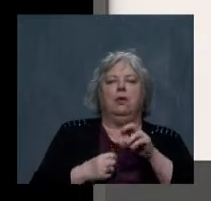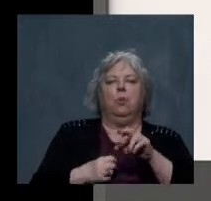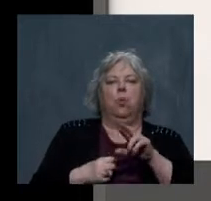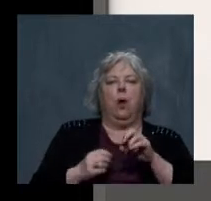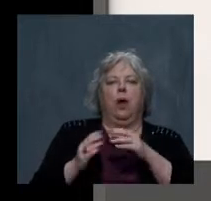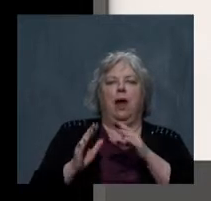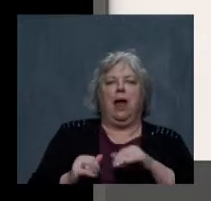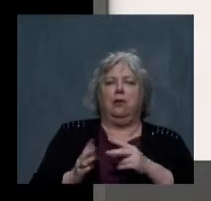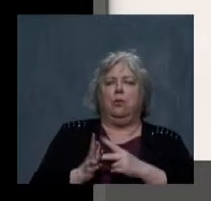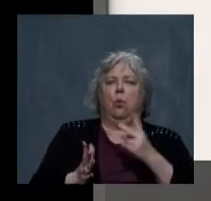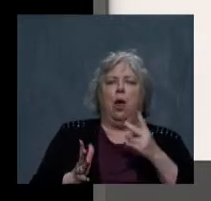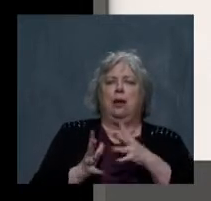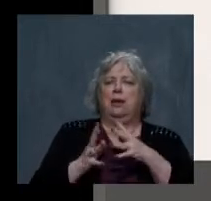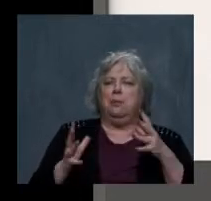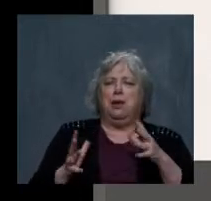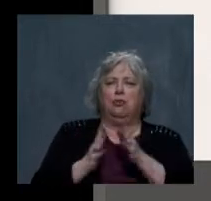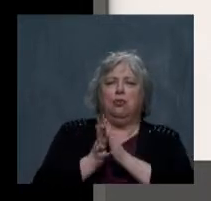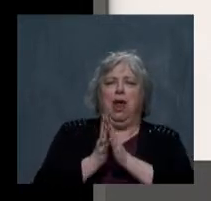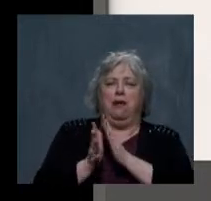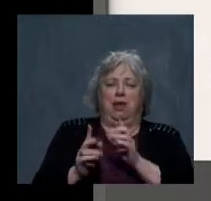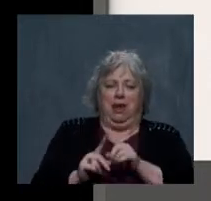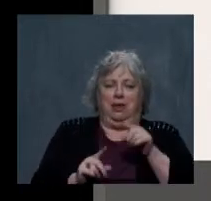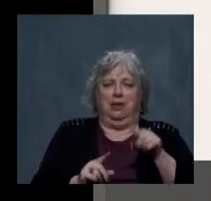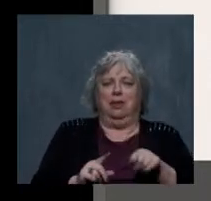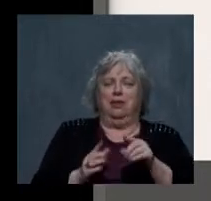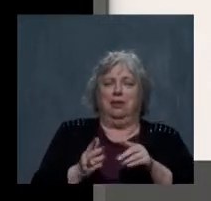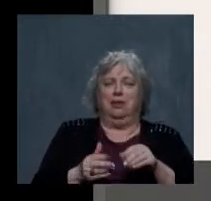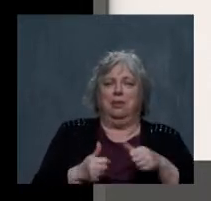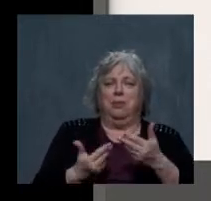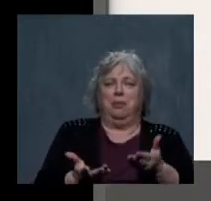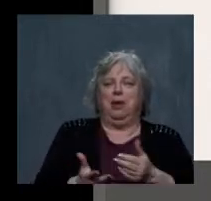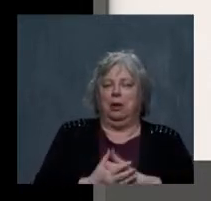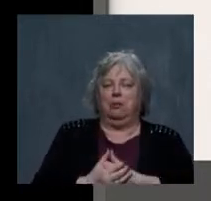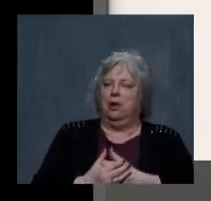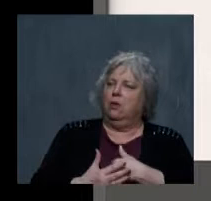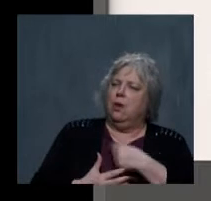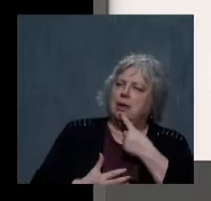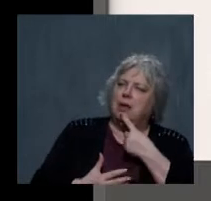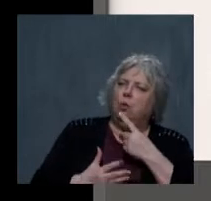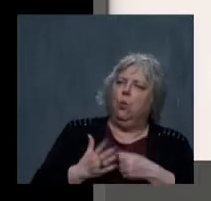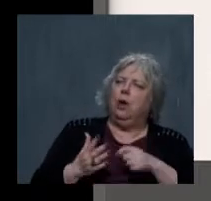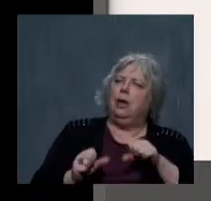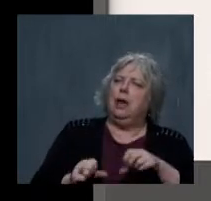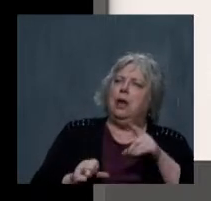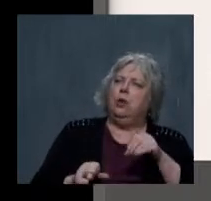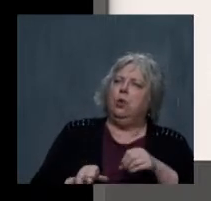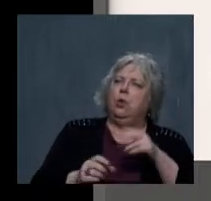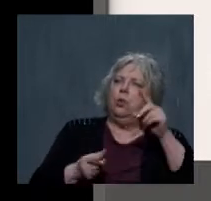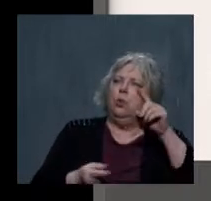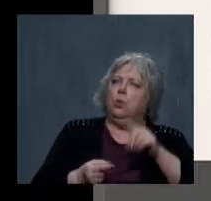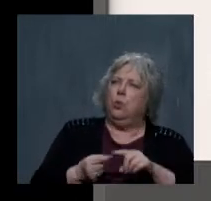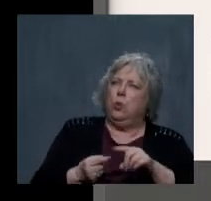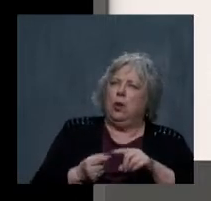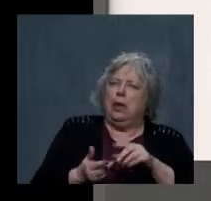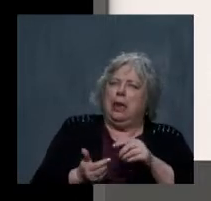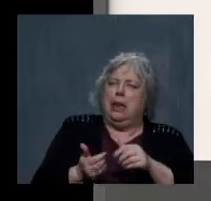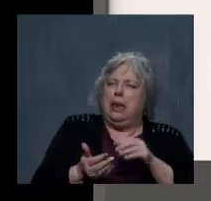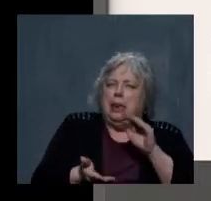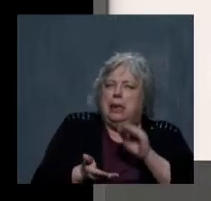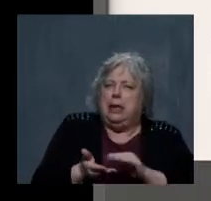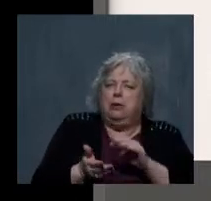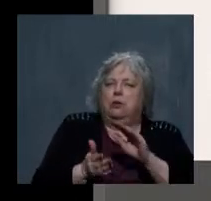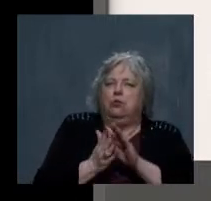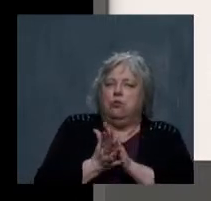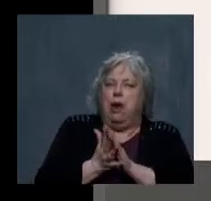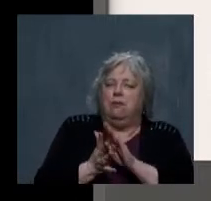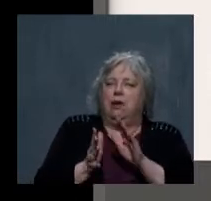traffic as this particular development has. So I said, well, what can I do to be the least traffic generator? And